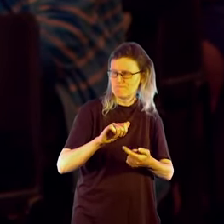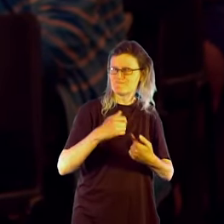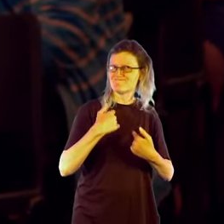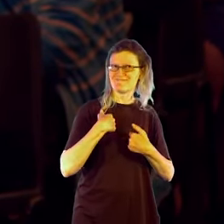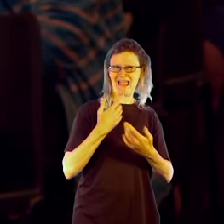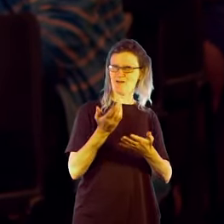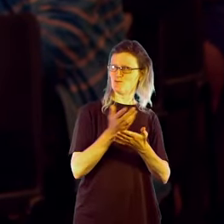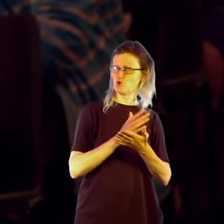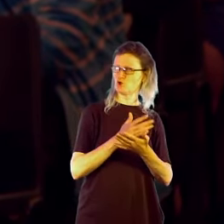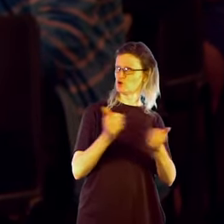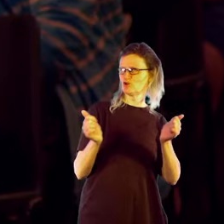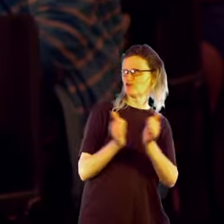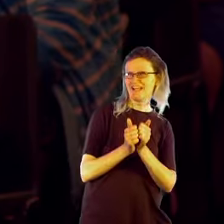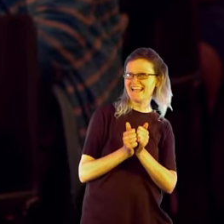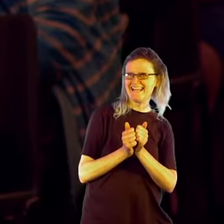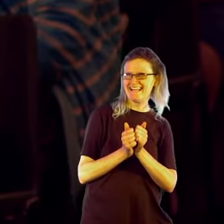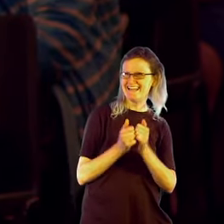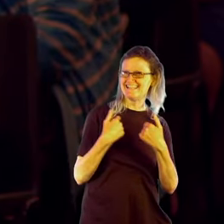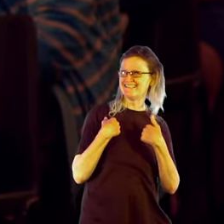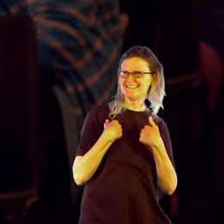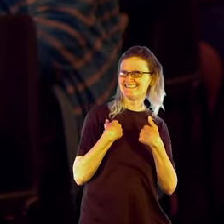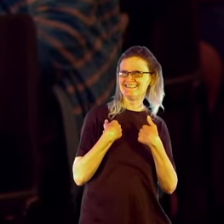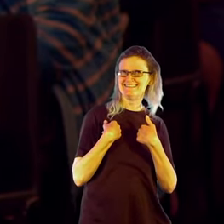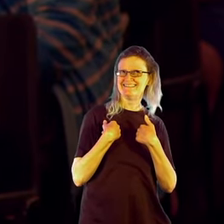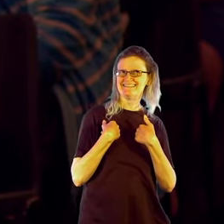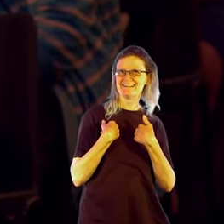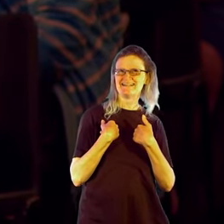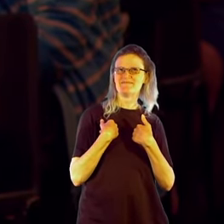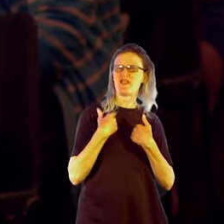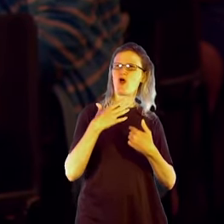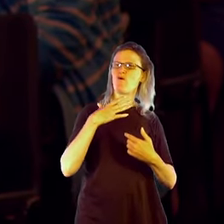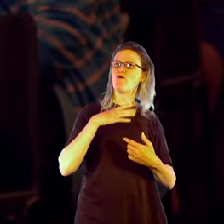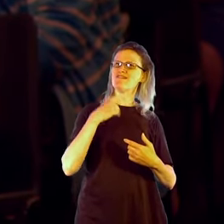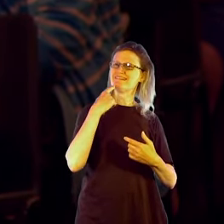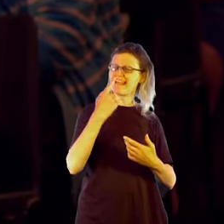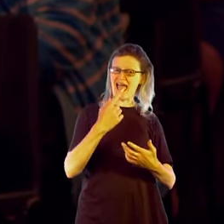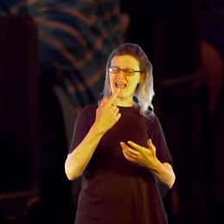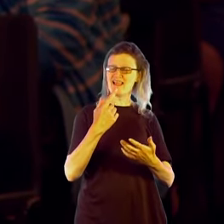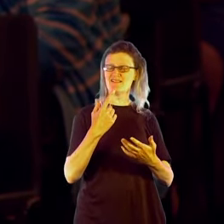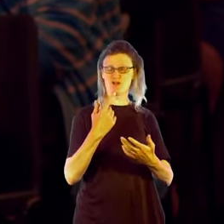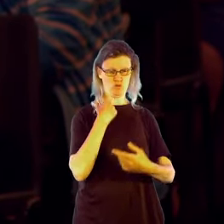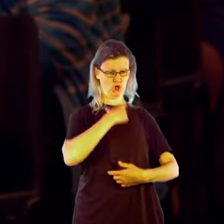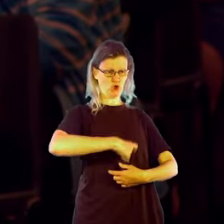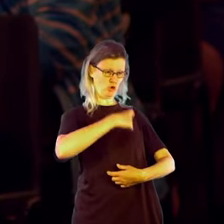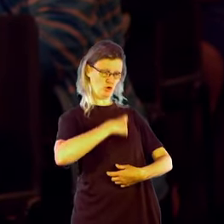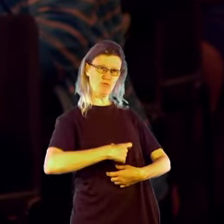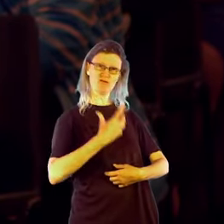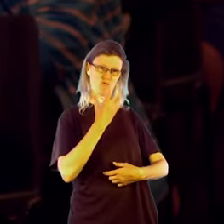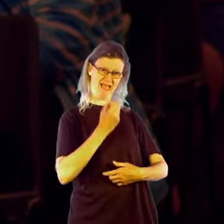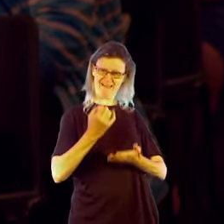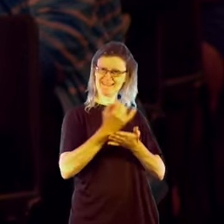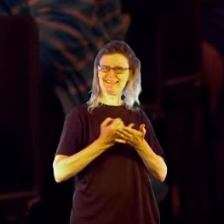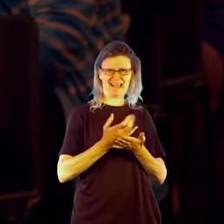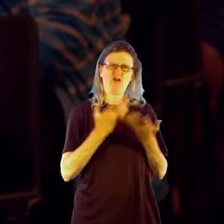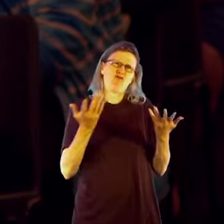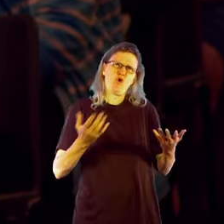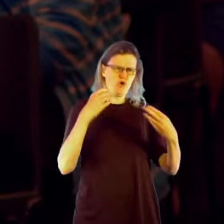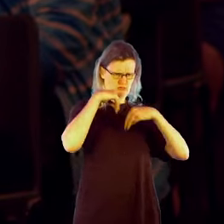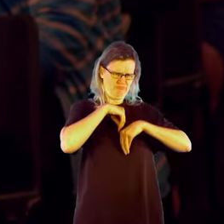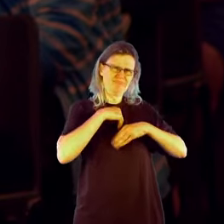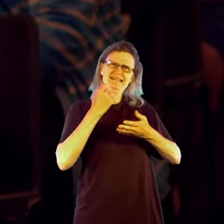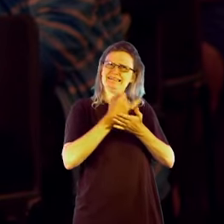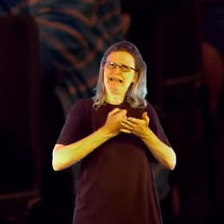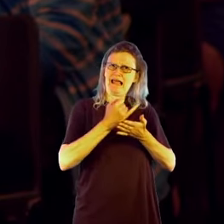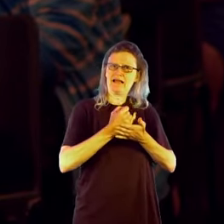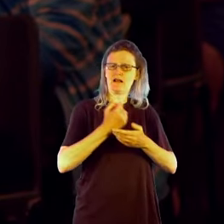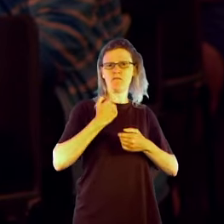I'm not sure I would agree with you. I would say that absolutely as humans we do sin. The